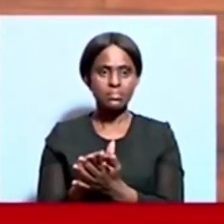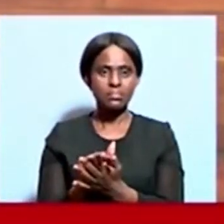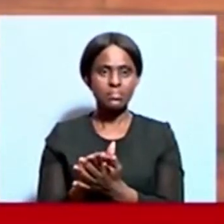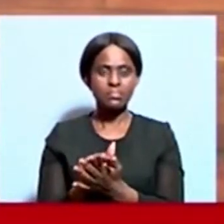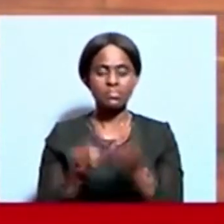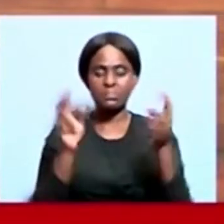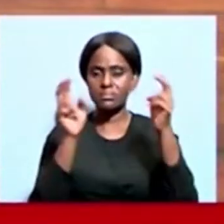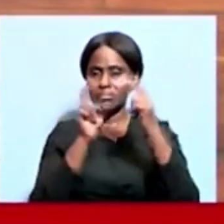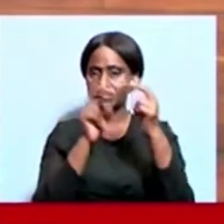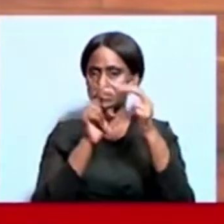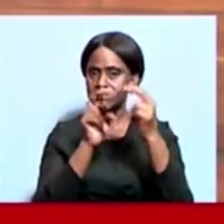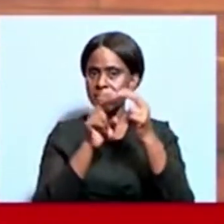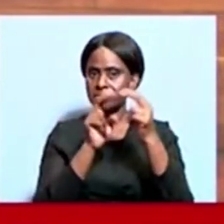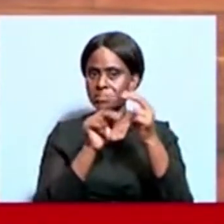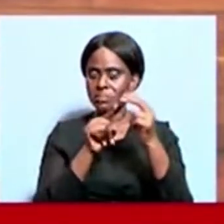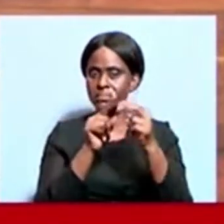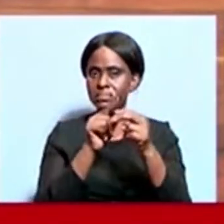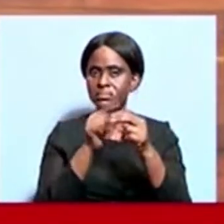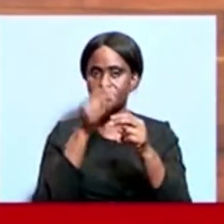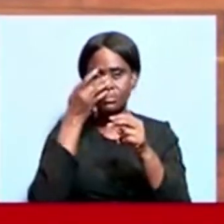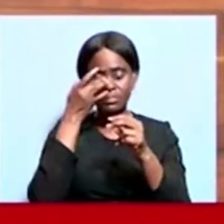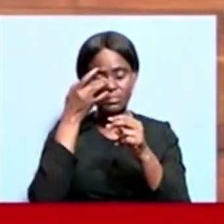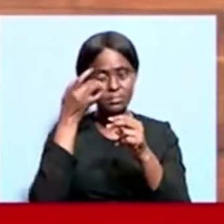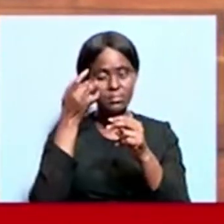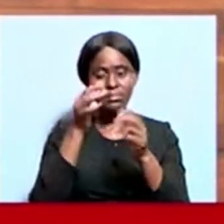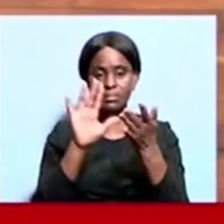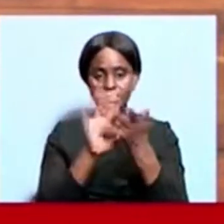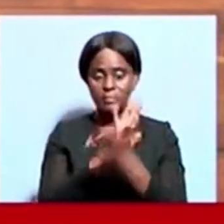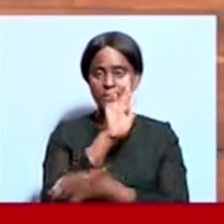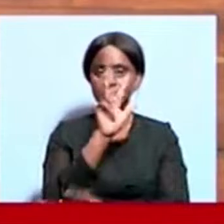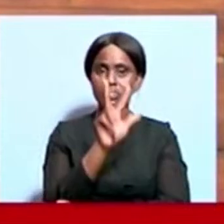formal contracts Page 3.